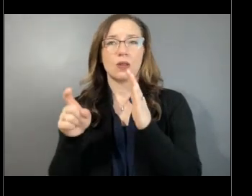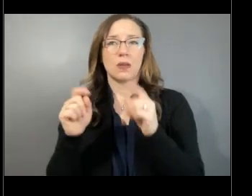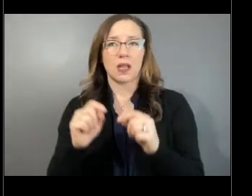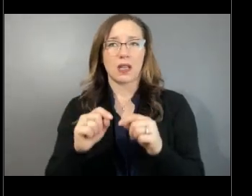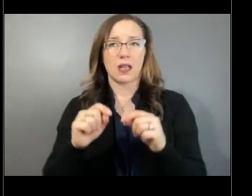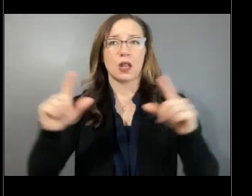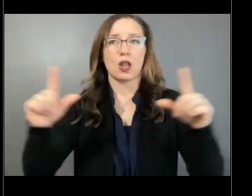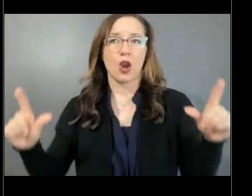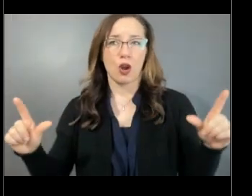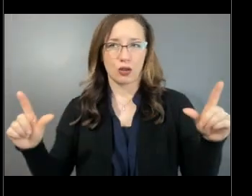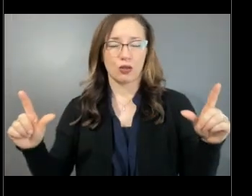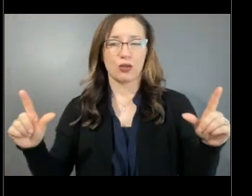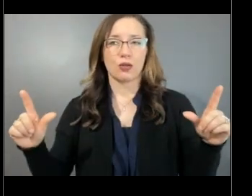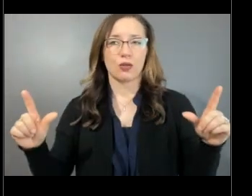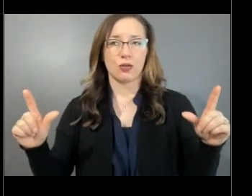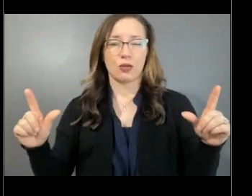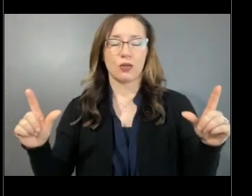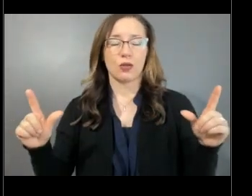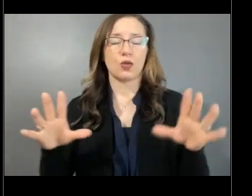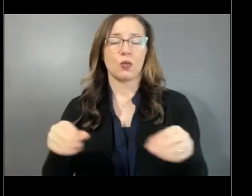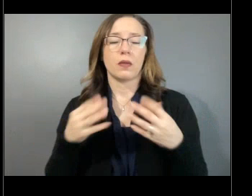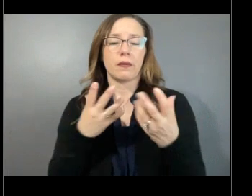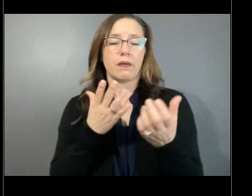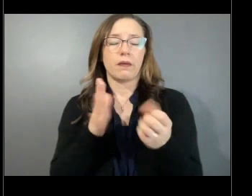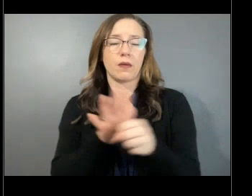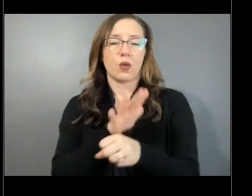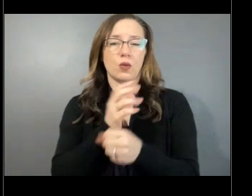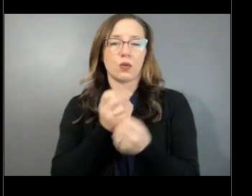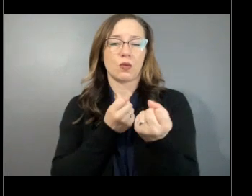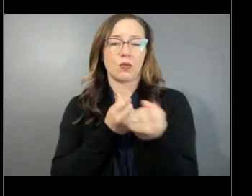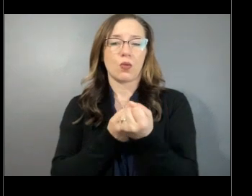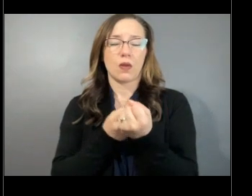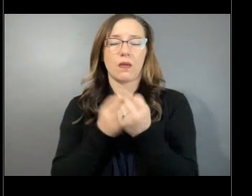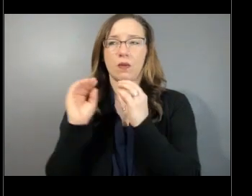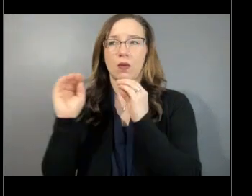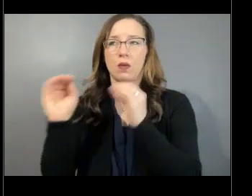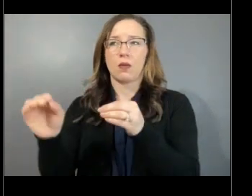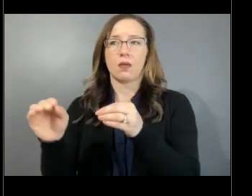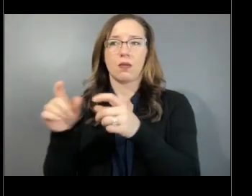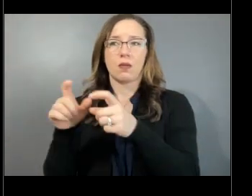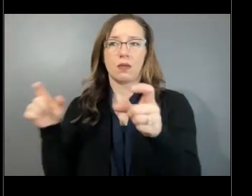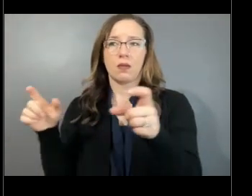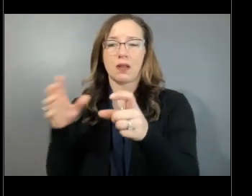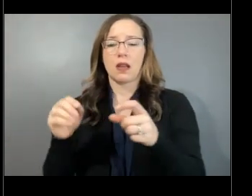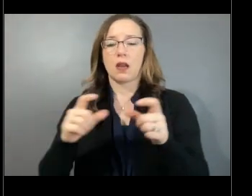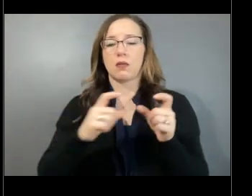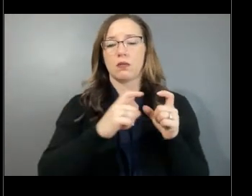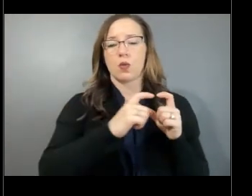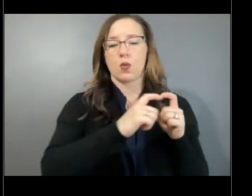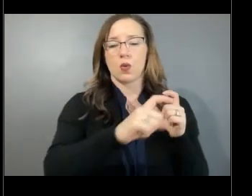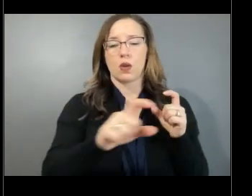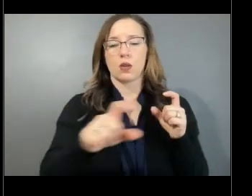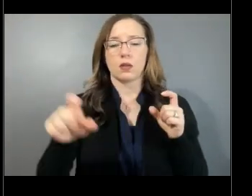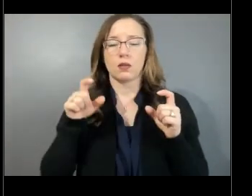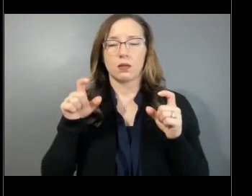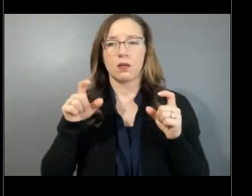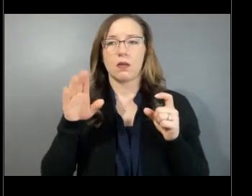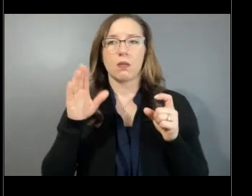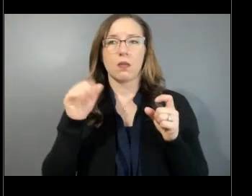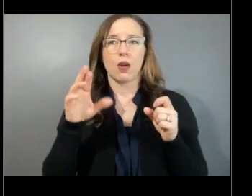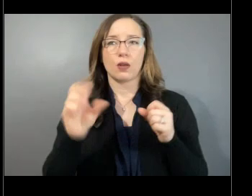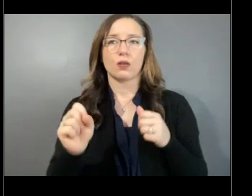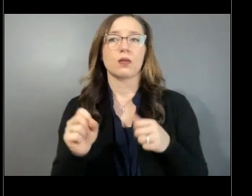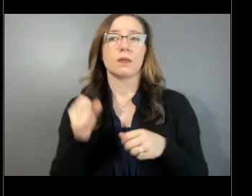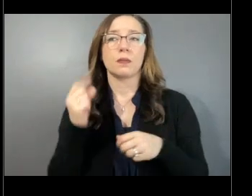enlarged to provide full support for mounting plates and horizontal bars. Now for the